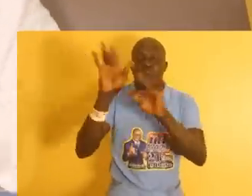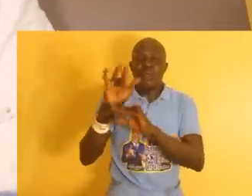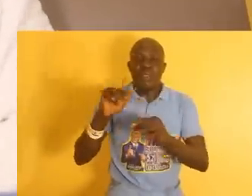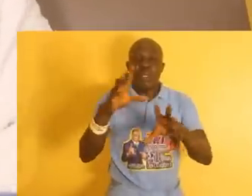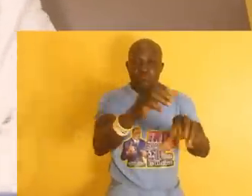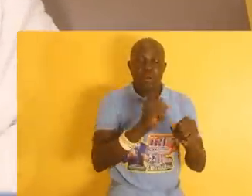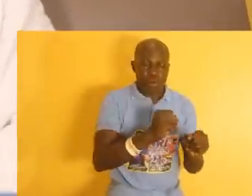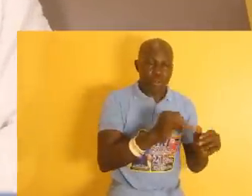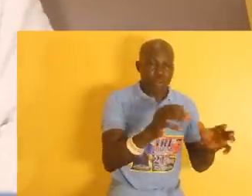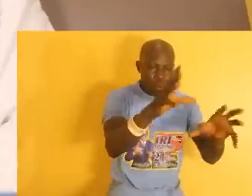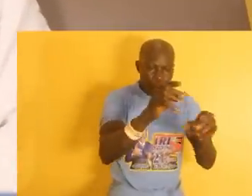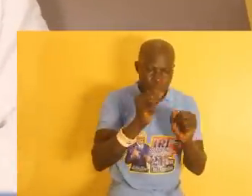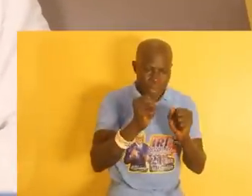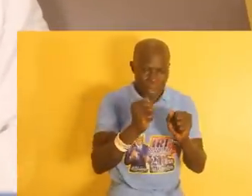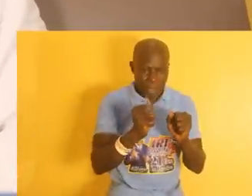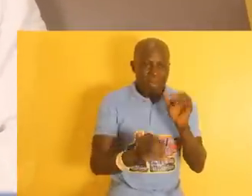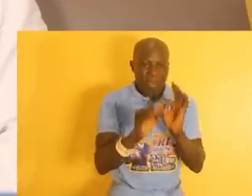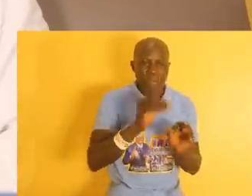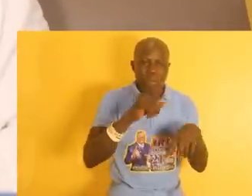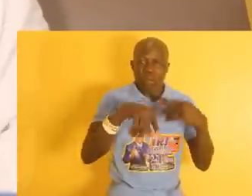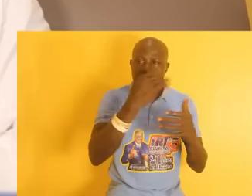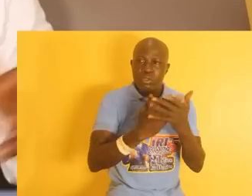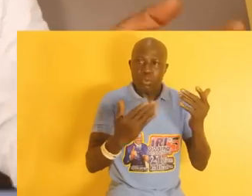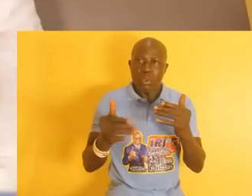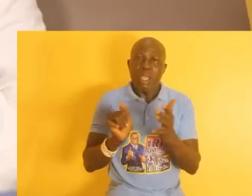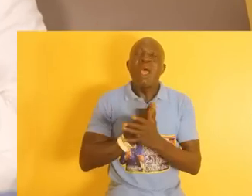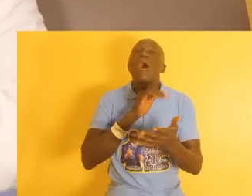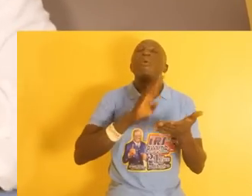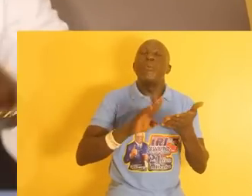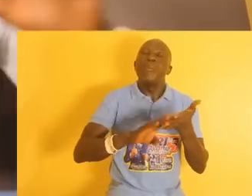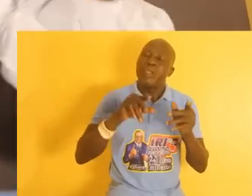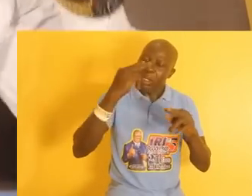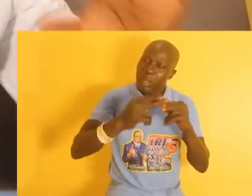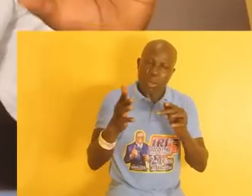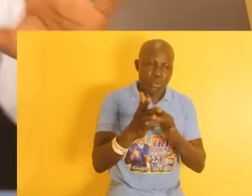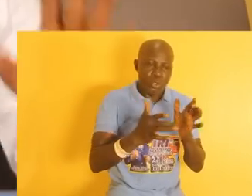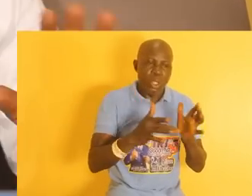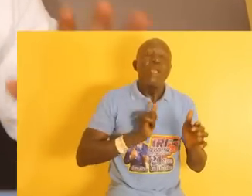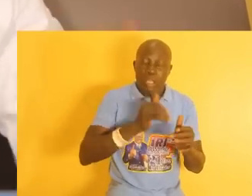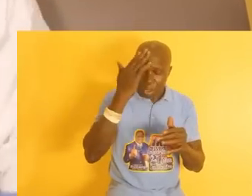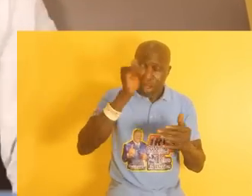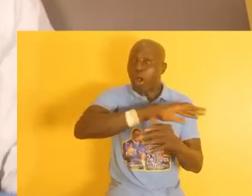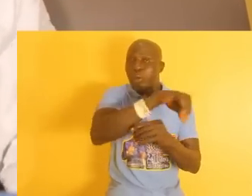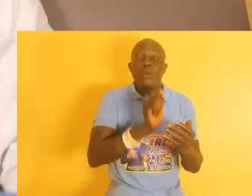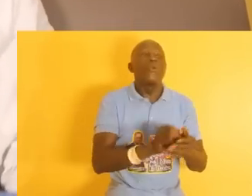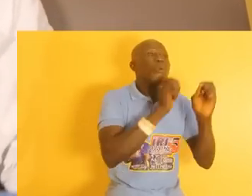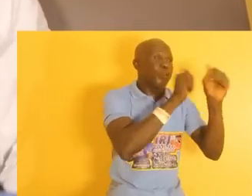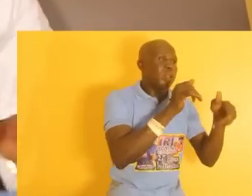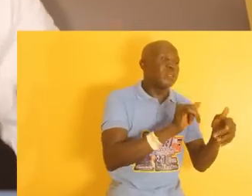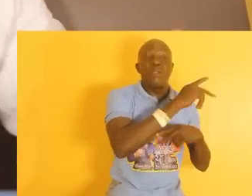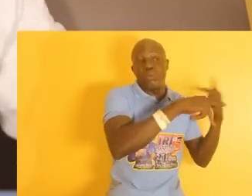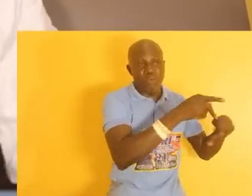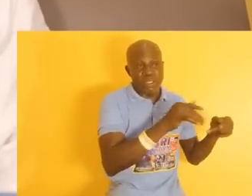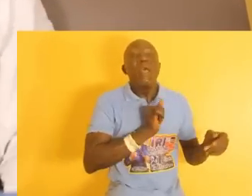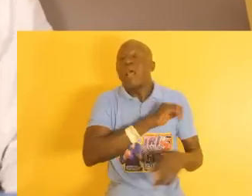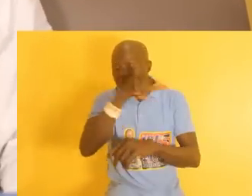That oil of mercy. Bring it out. All of you that have something to go. I beg you. Oh, don't you mind me, Lord? You know you bless me. Hey, oh,